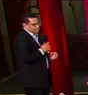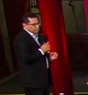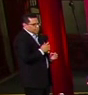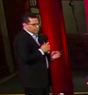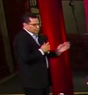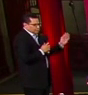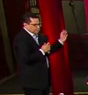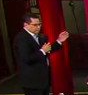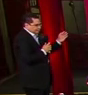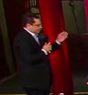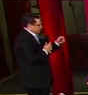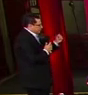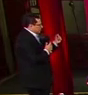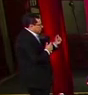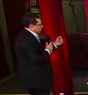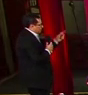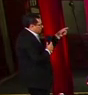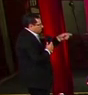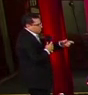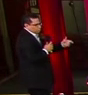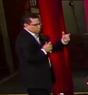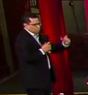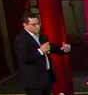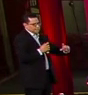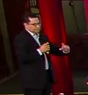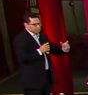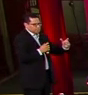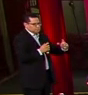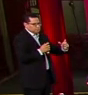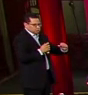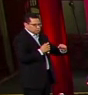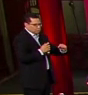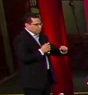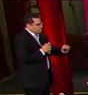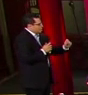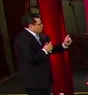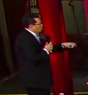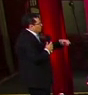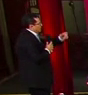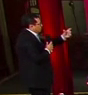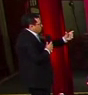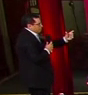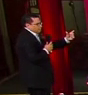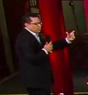that of course we are still looking at an upward trend.